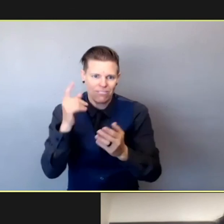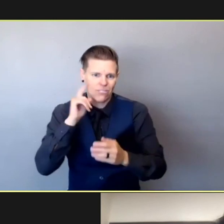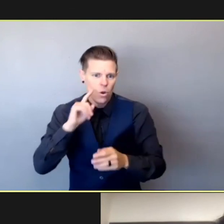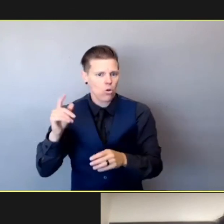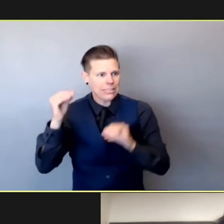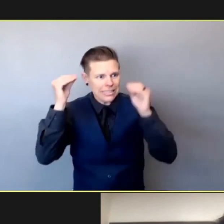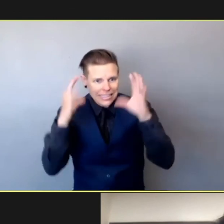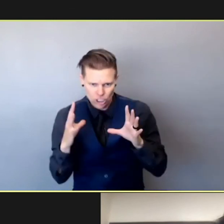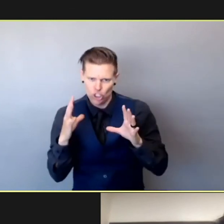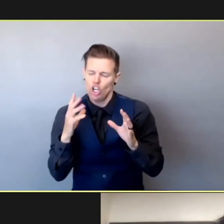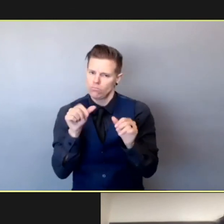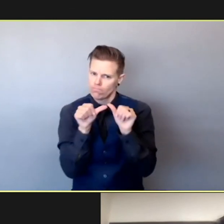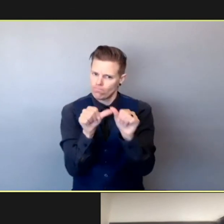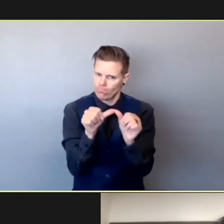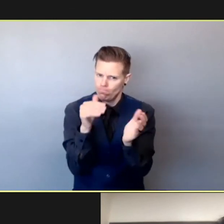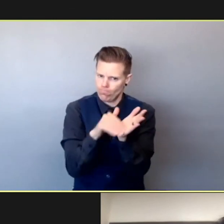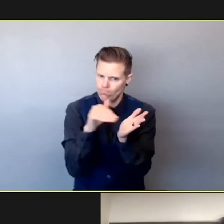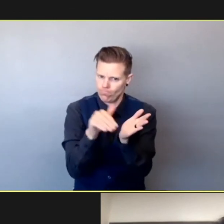And I